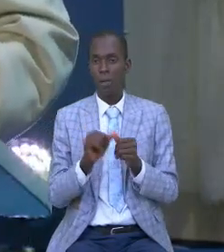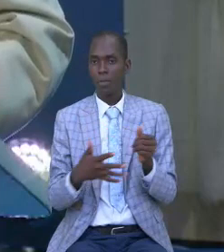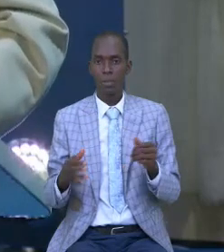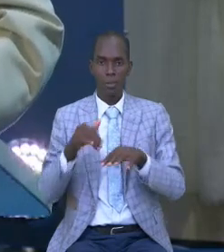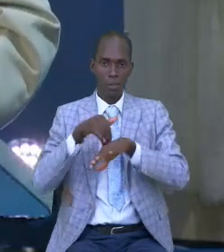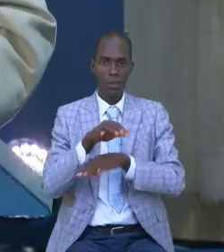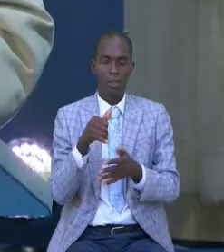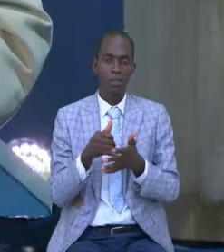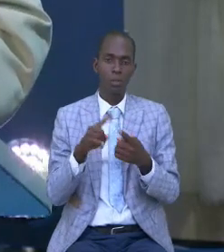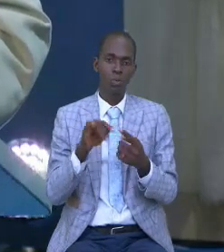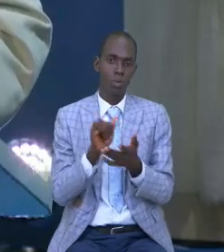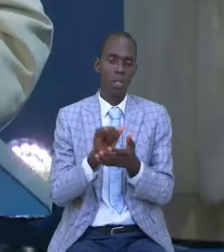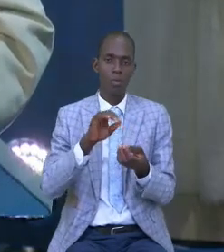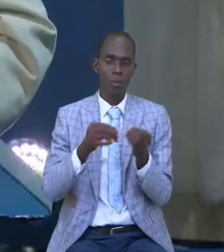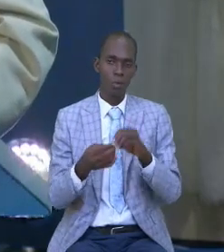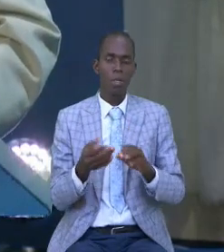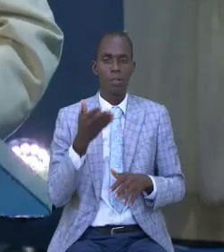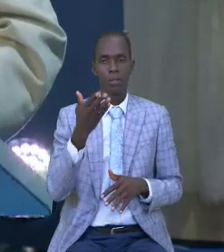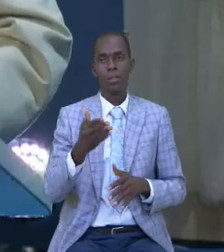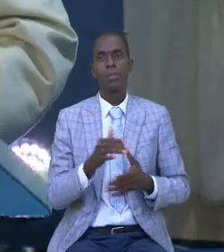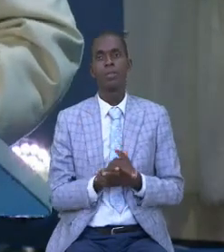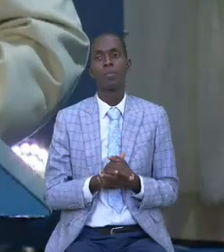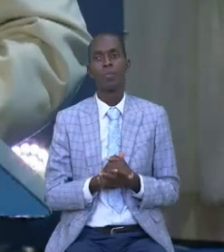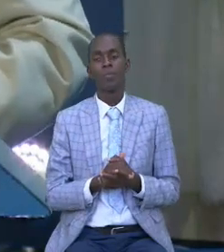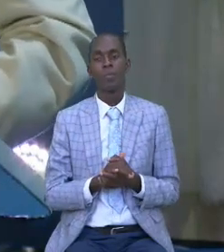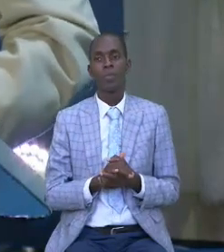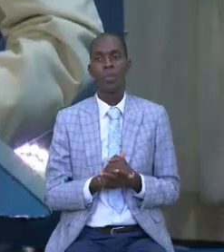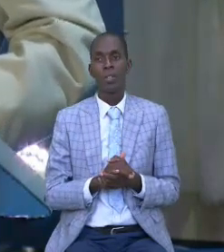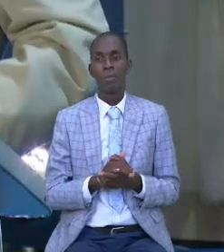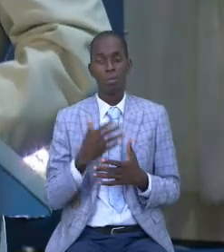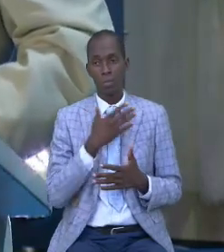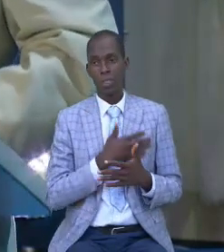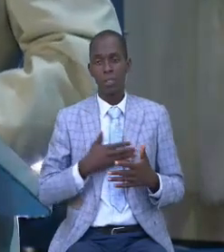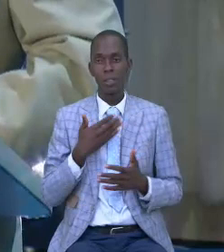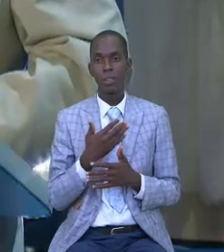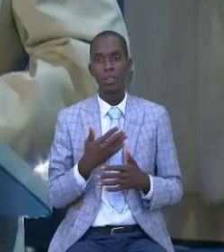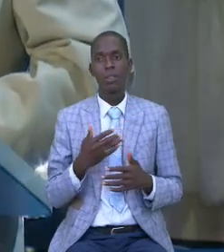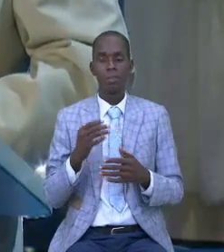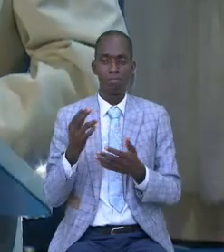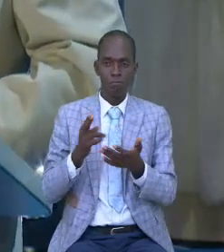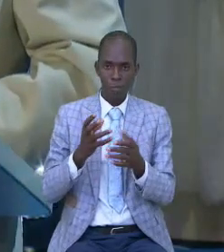Wherever you are, please fill the form.